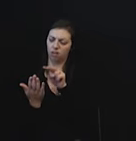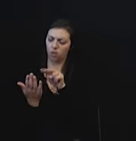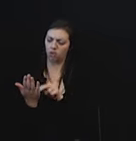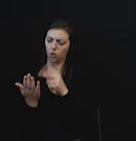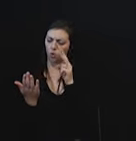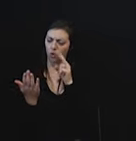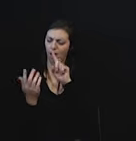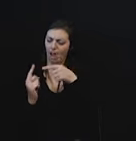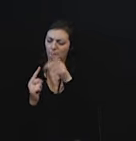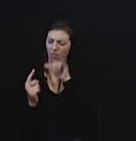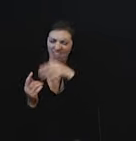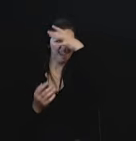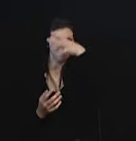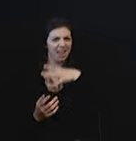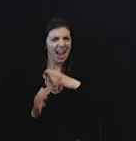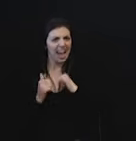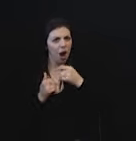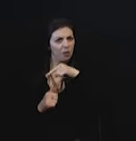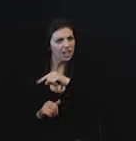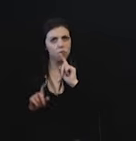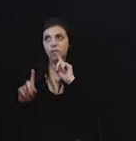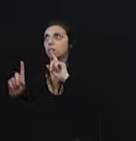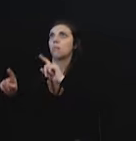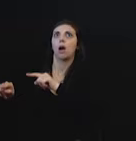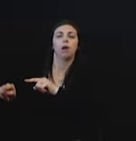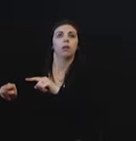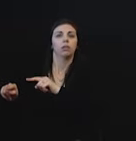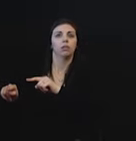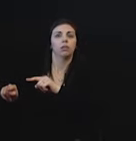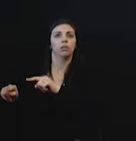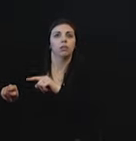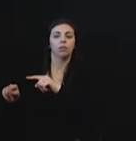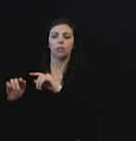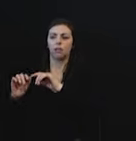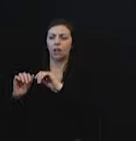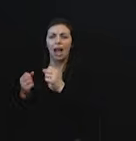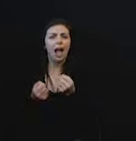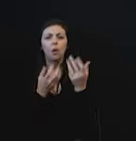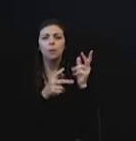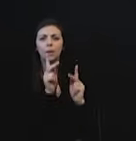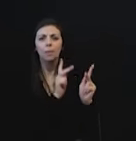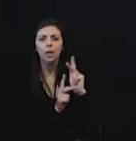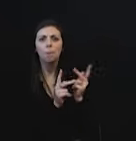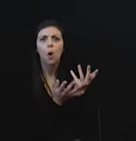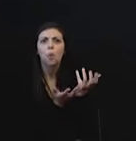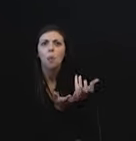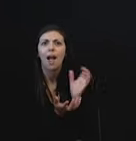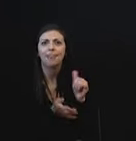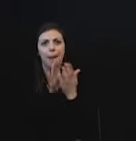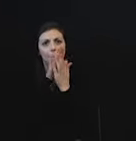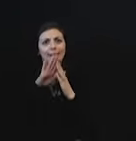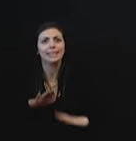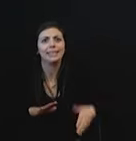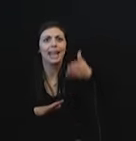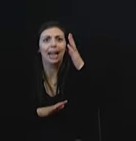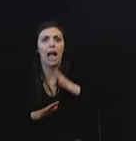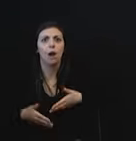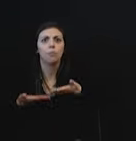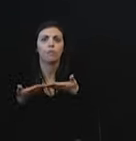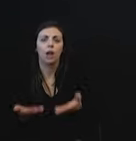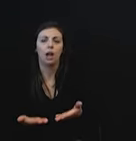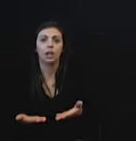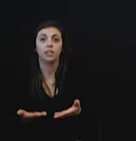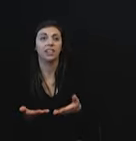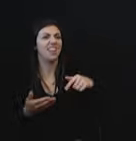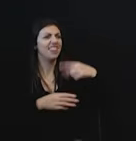gives, how many people are desiring the peace that God offers? In this world, there is so much that